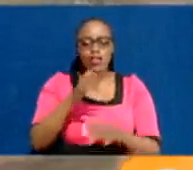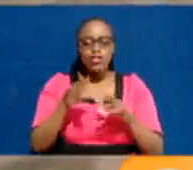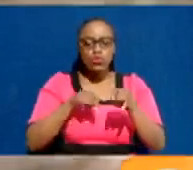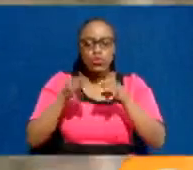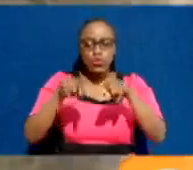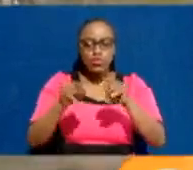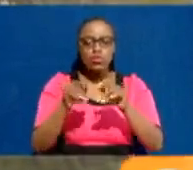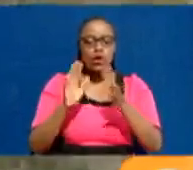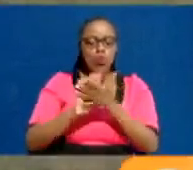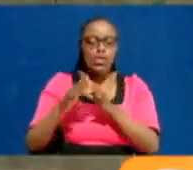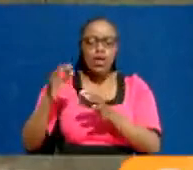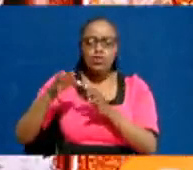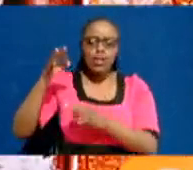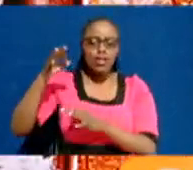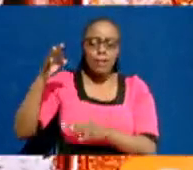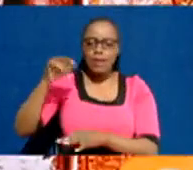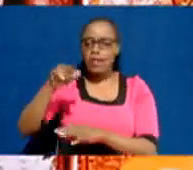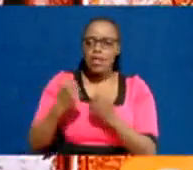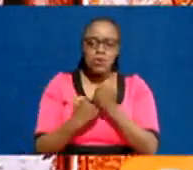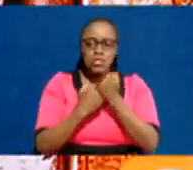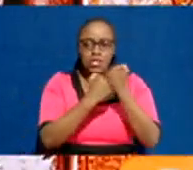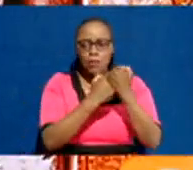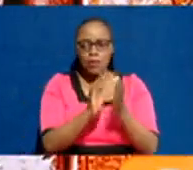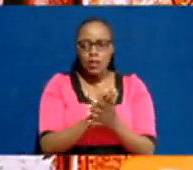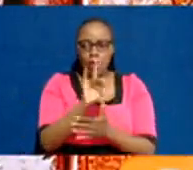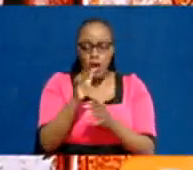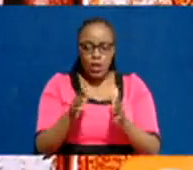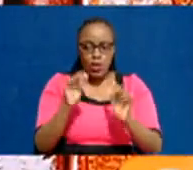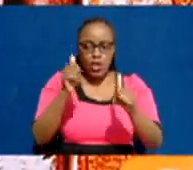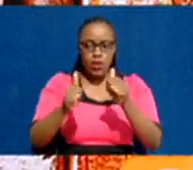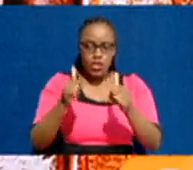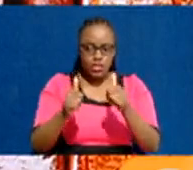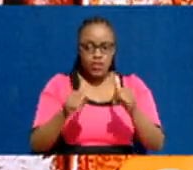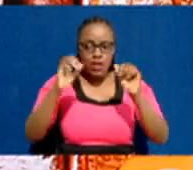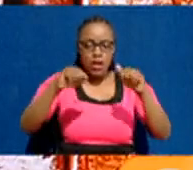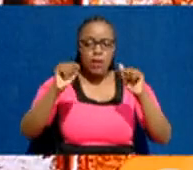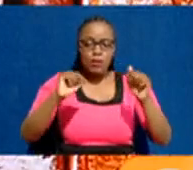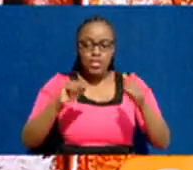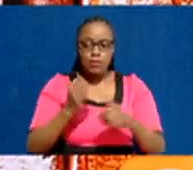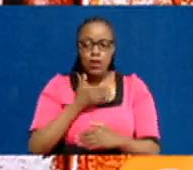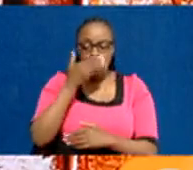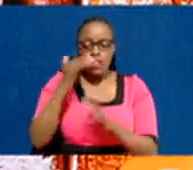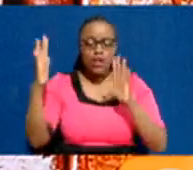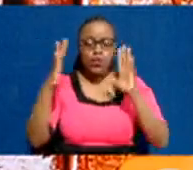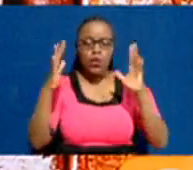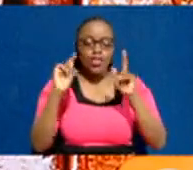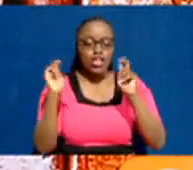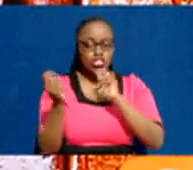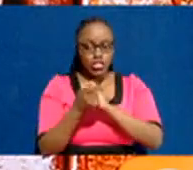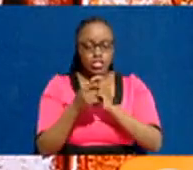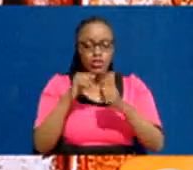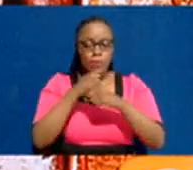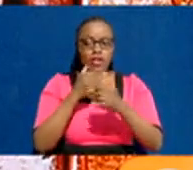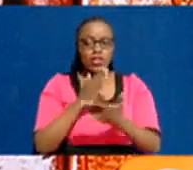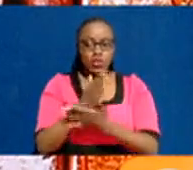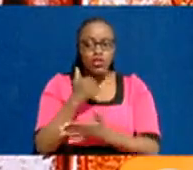kujikimu bila kutegemea misaada. Adaptation is one way in which we can respond to climate change, ensuring that we have